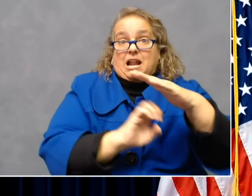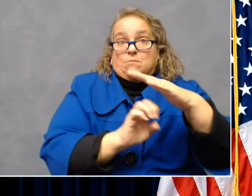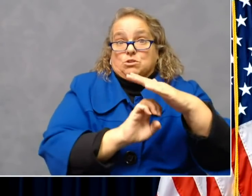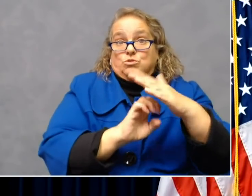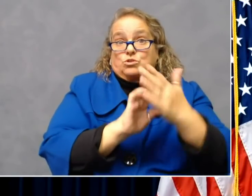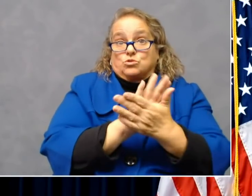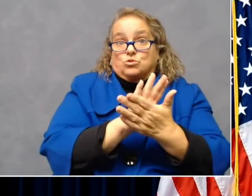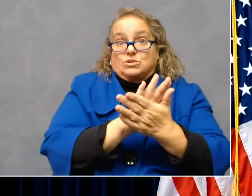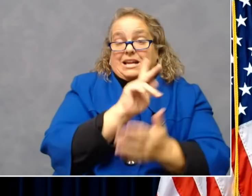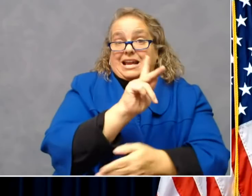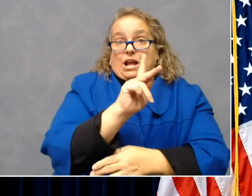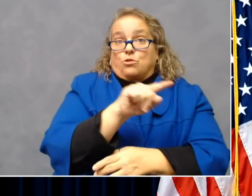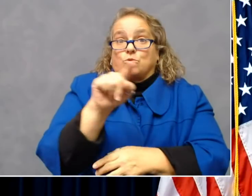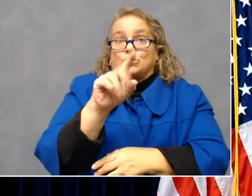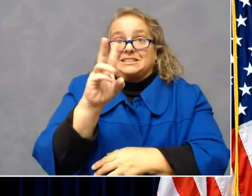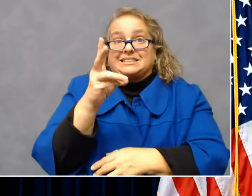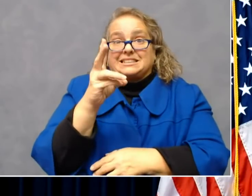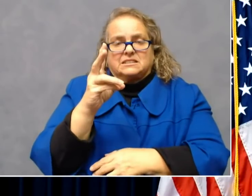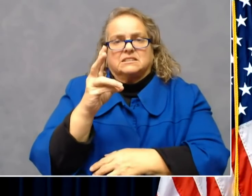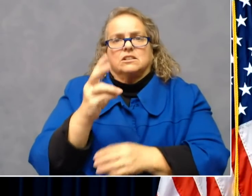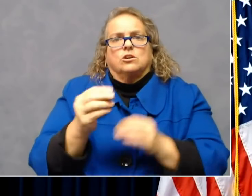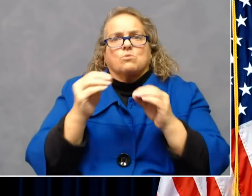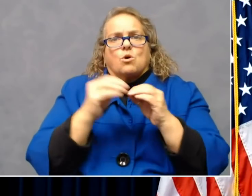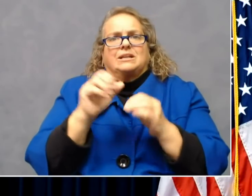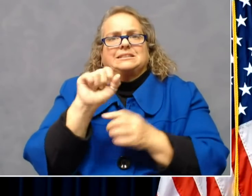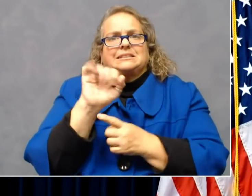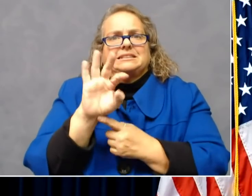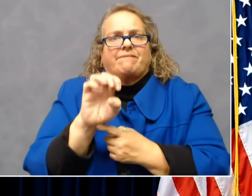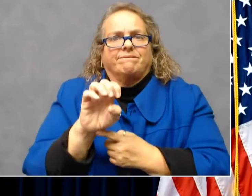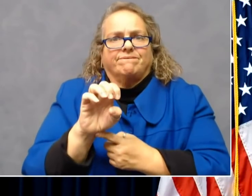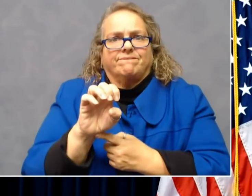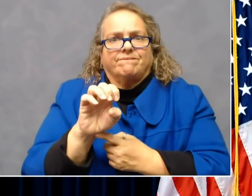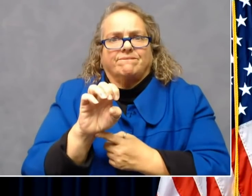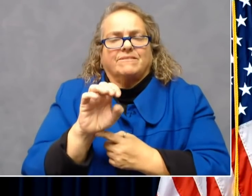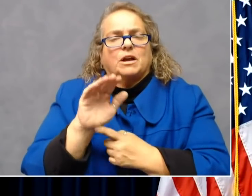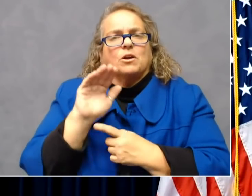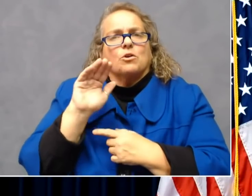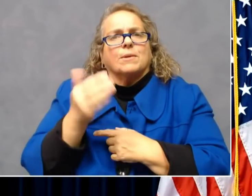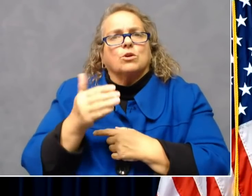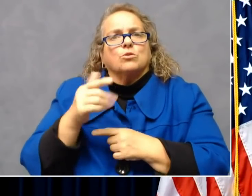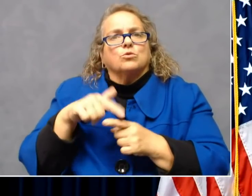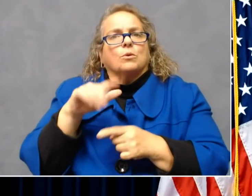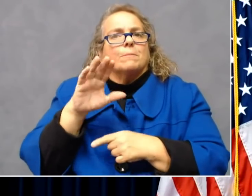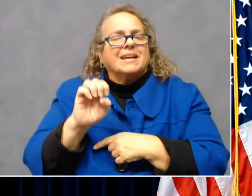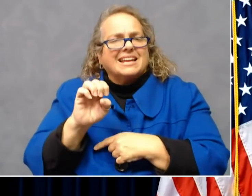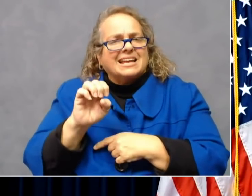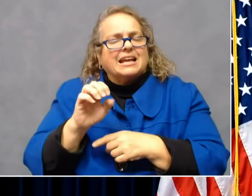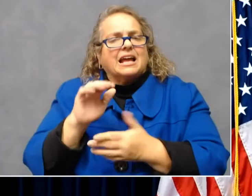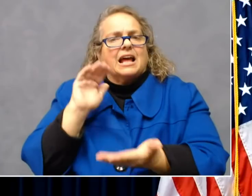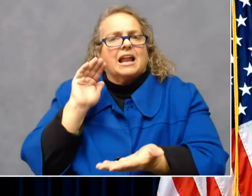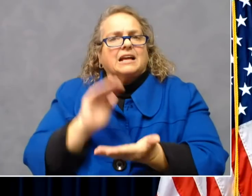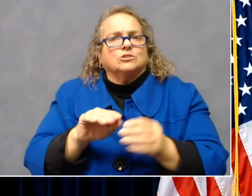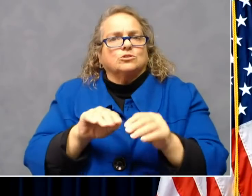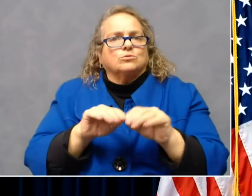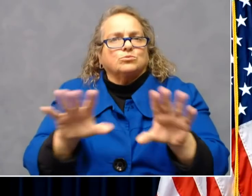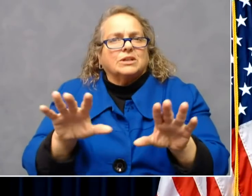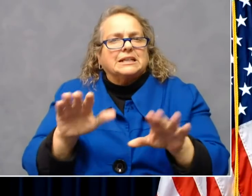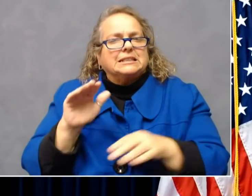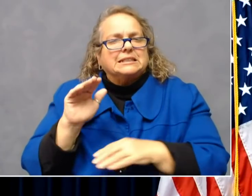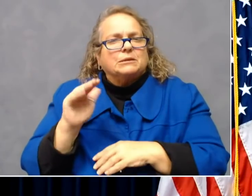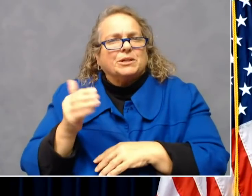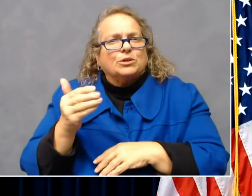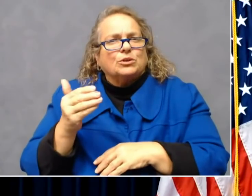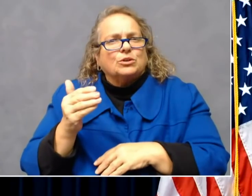safer. That there appears to be less spread, and that's the reasoning